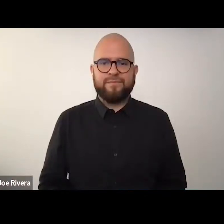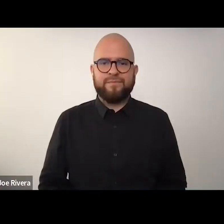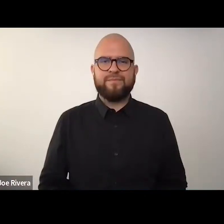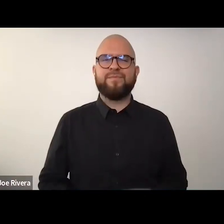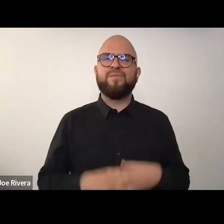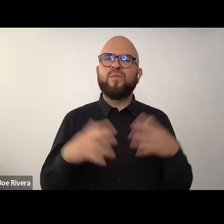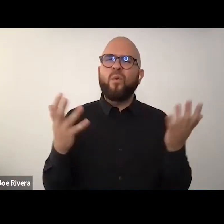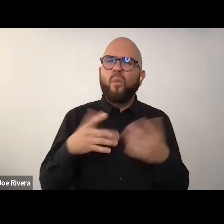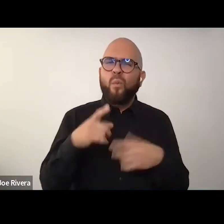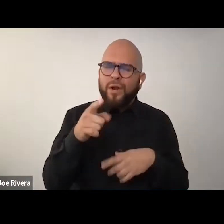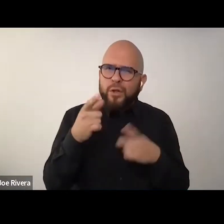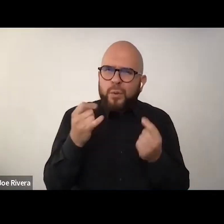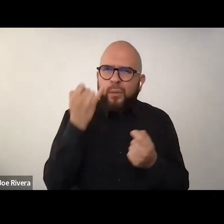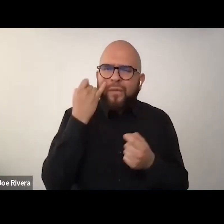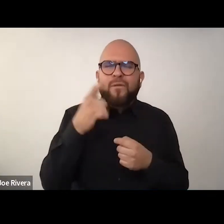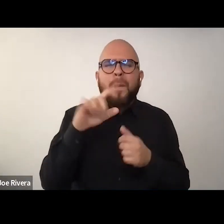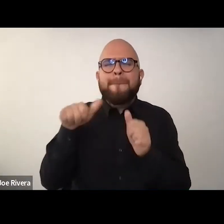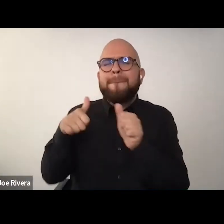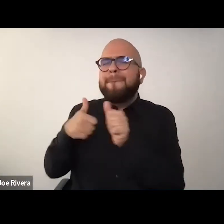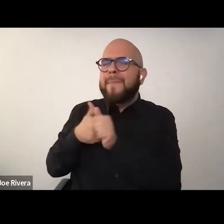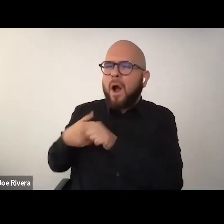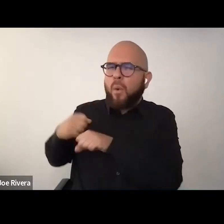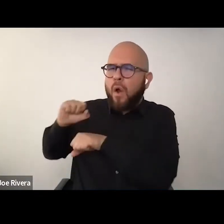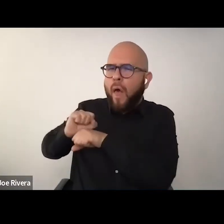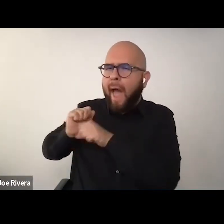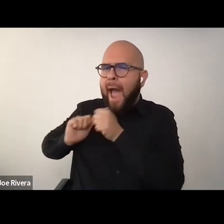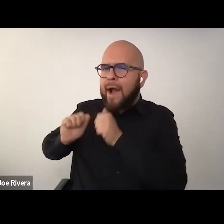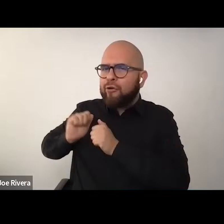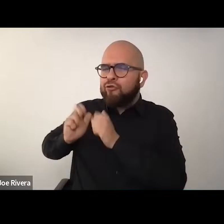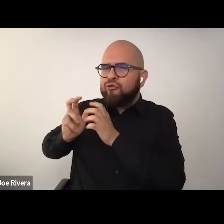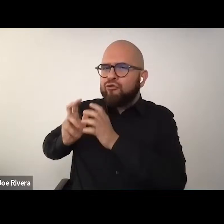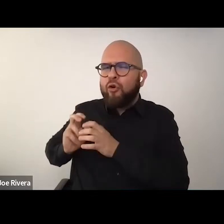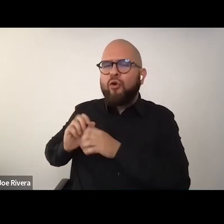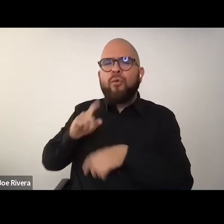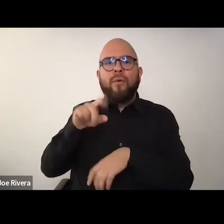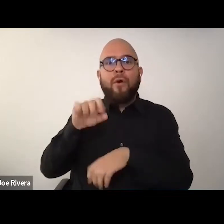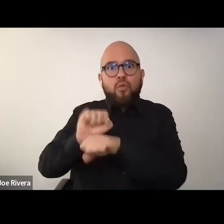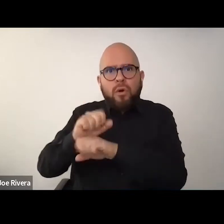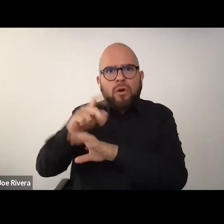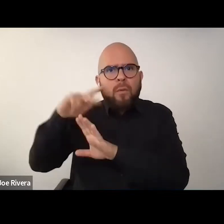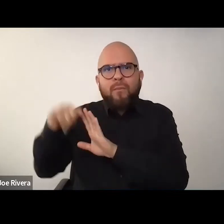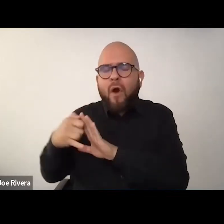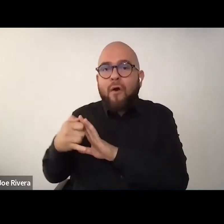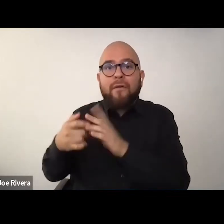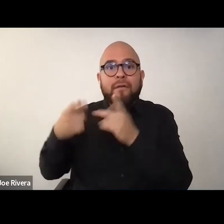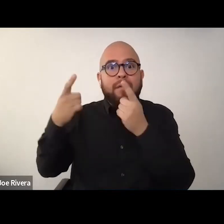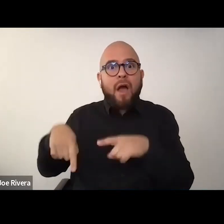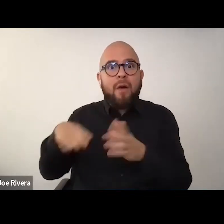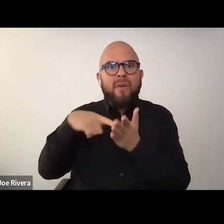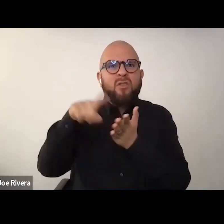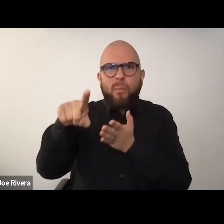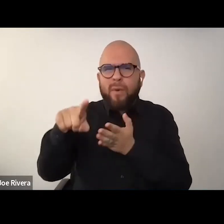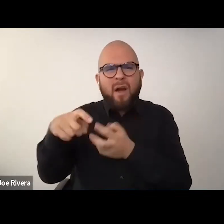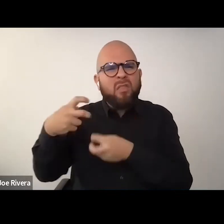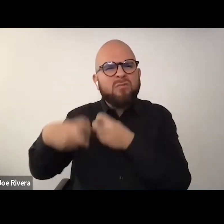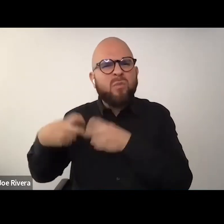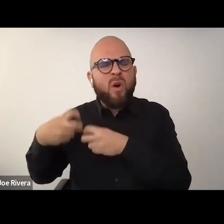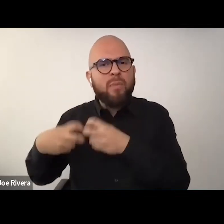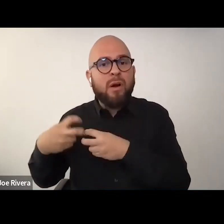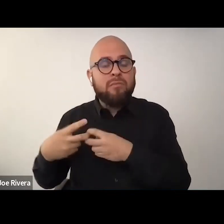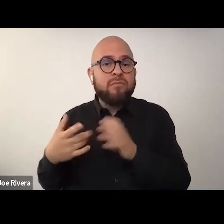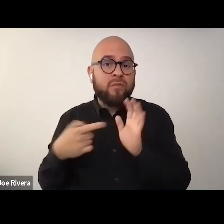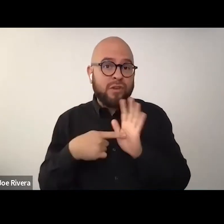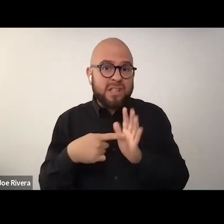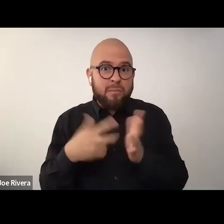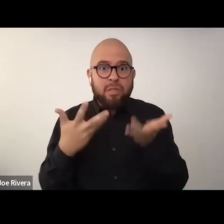What do you do if you are a background actor working on a project and there's an issue with your compensation? For example, maybe you haven't